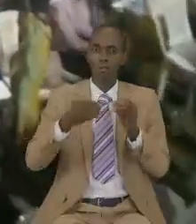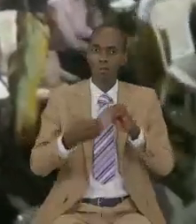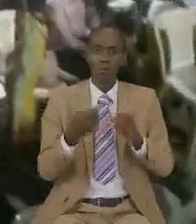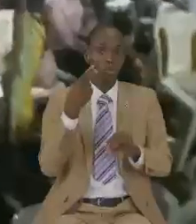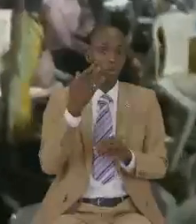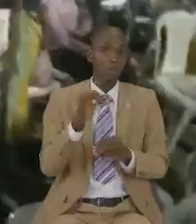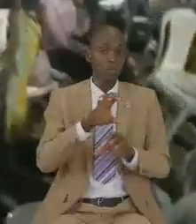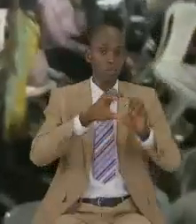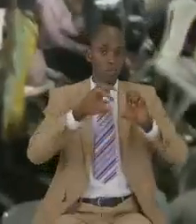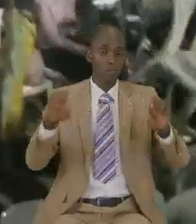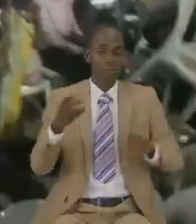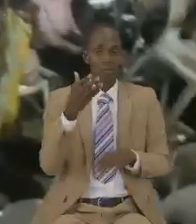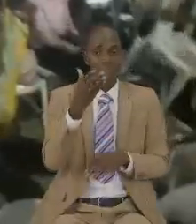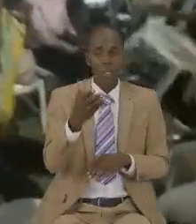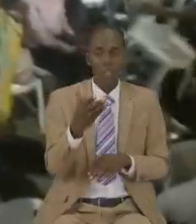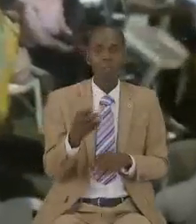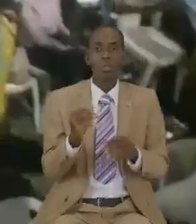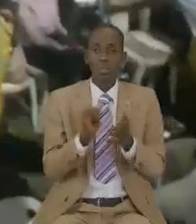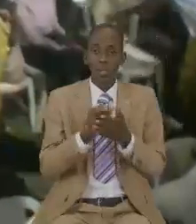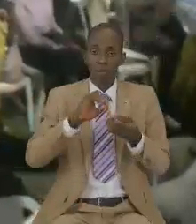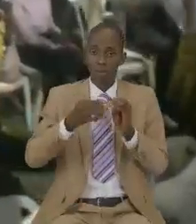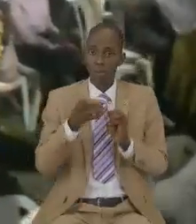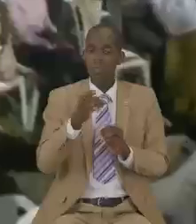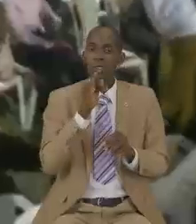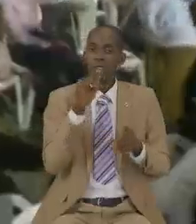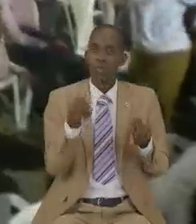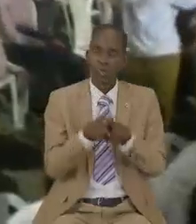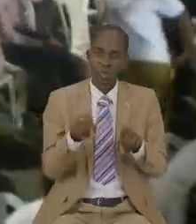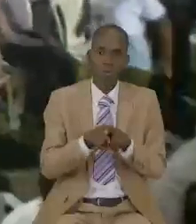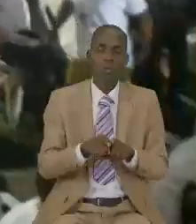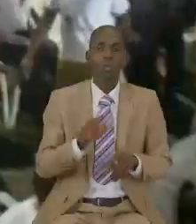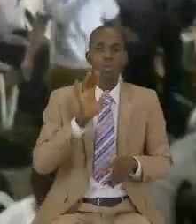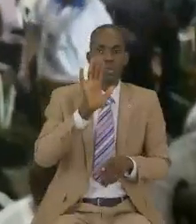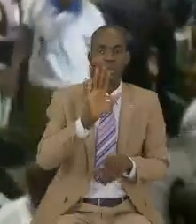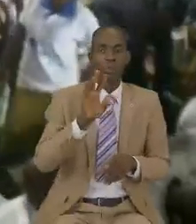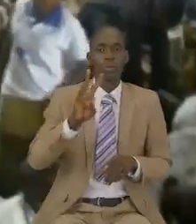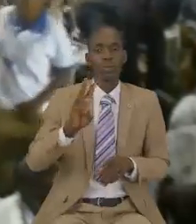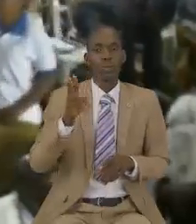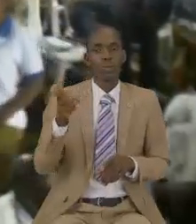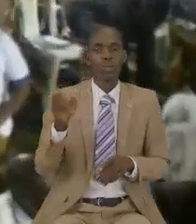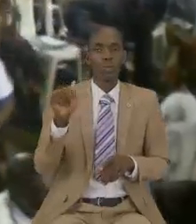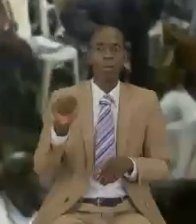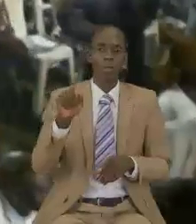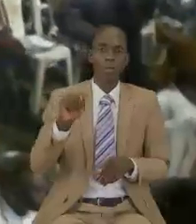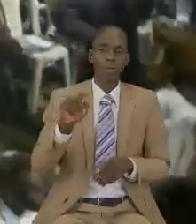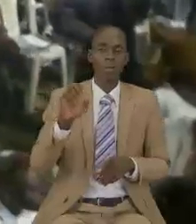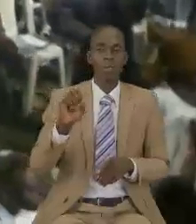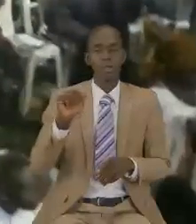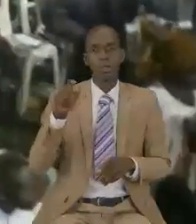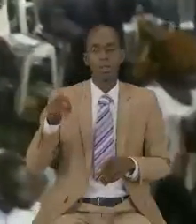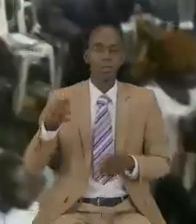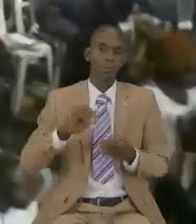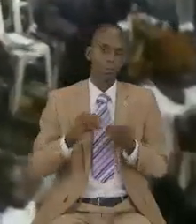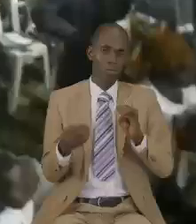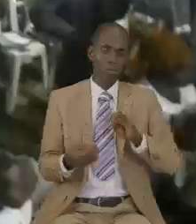had given him to us here tonight. Let's all cooperate and do this and bring these people in.